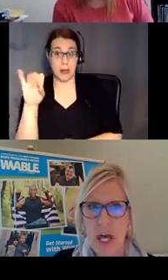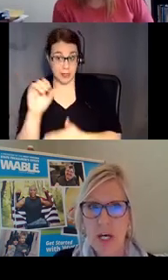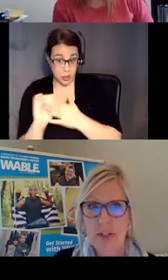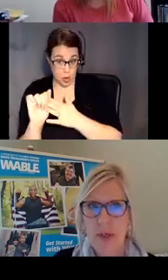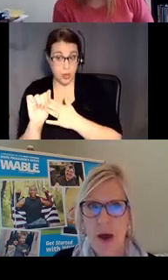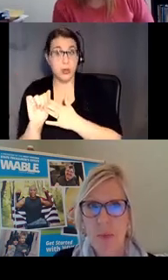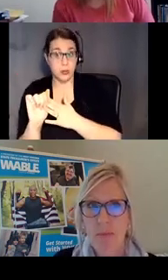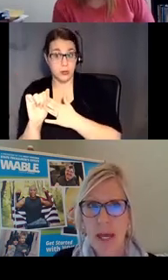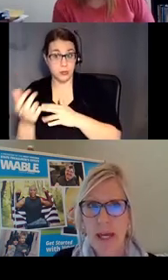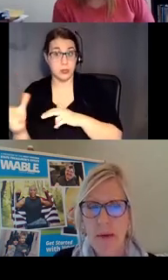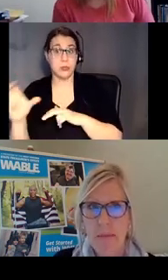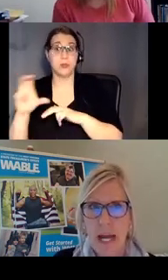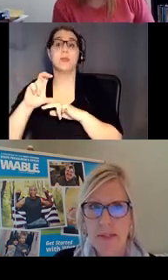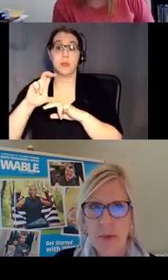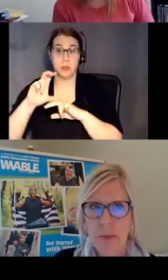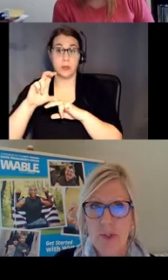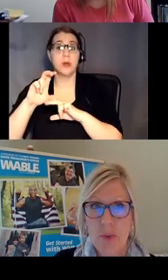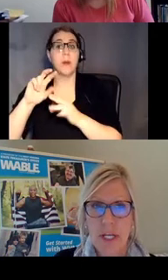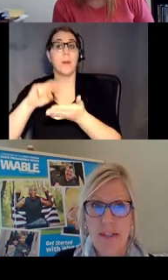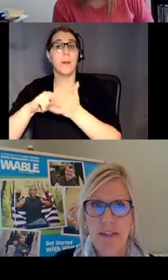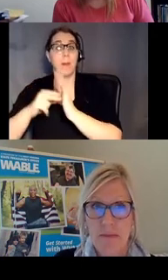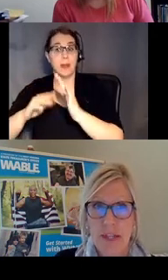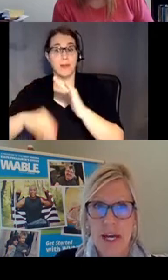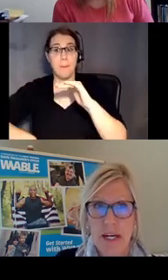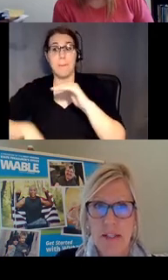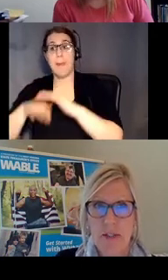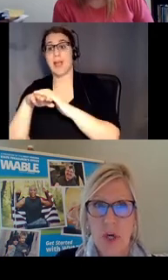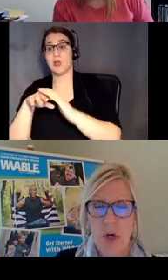$12,490. So that would make a maximum of